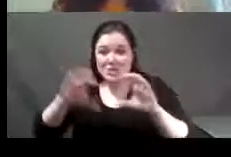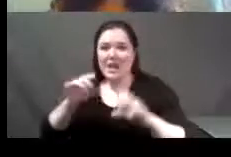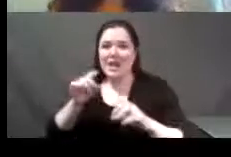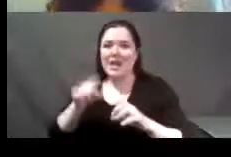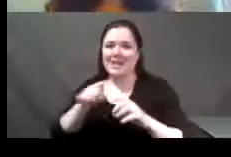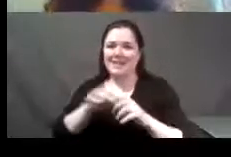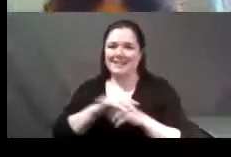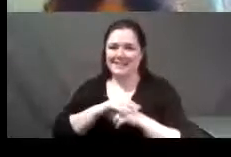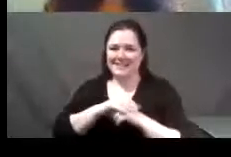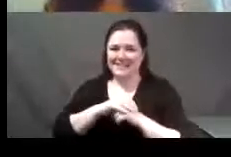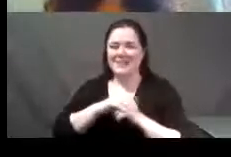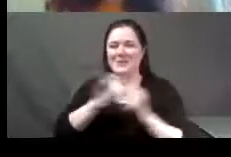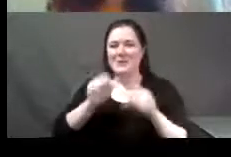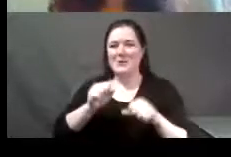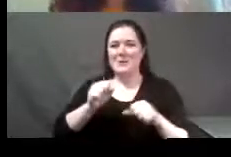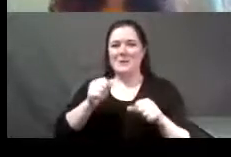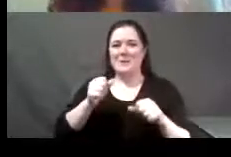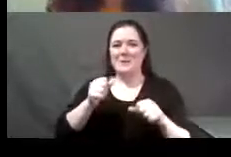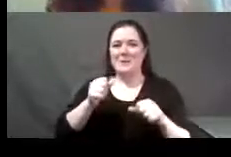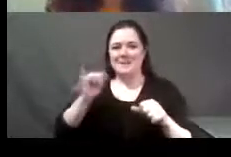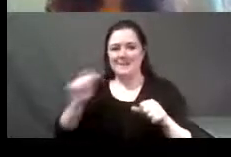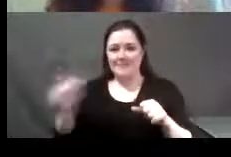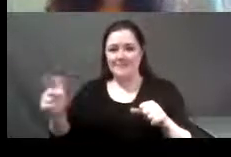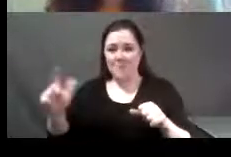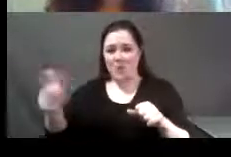for questions. So that's lovely.